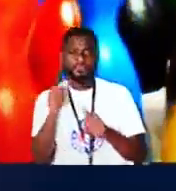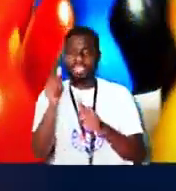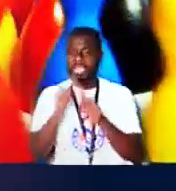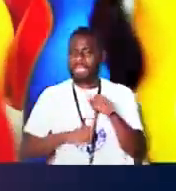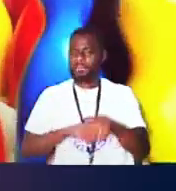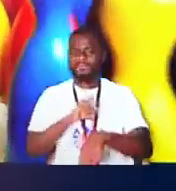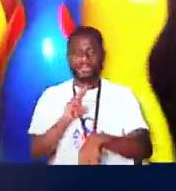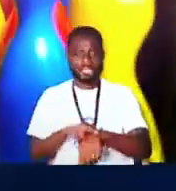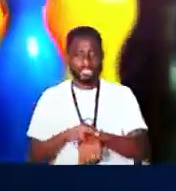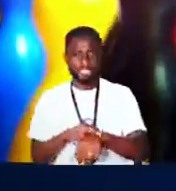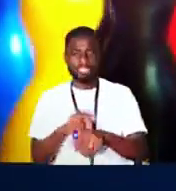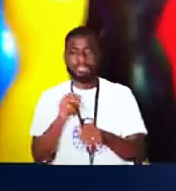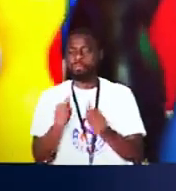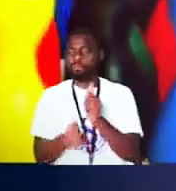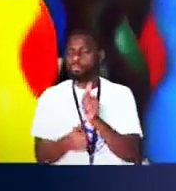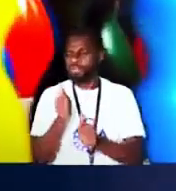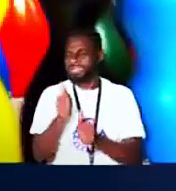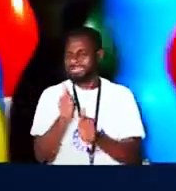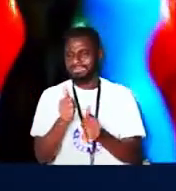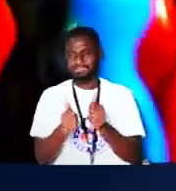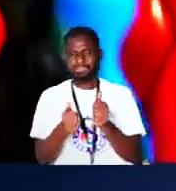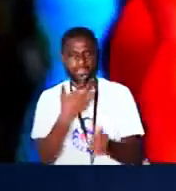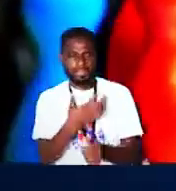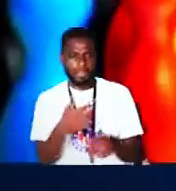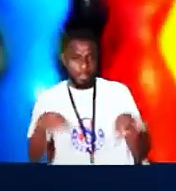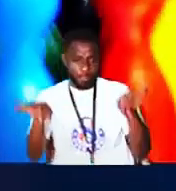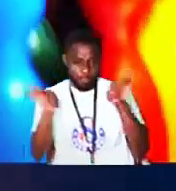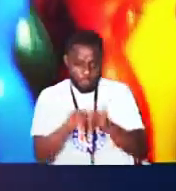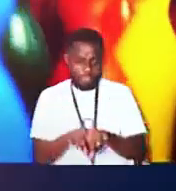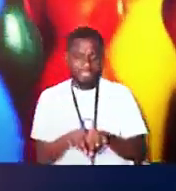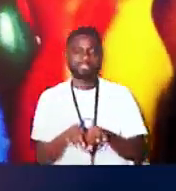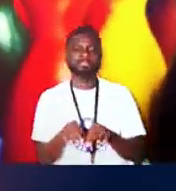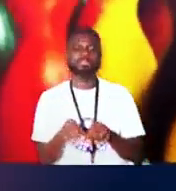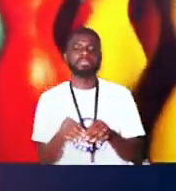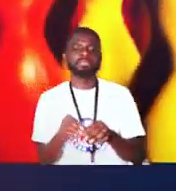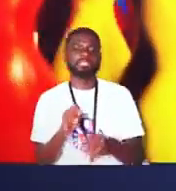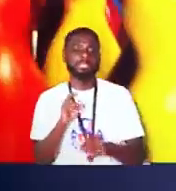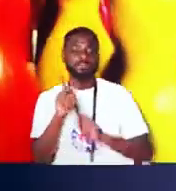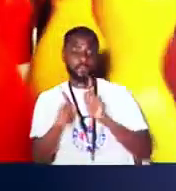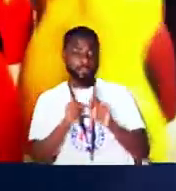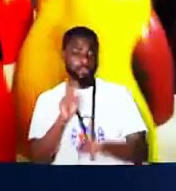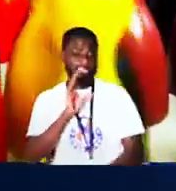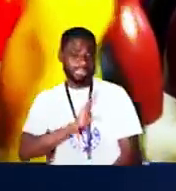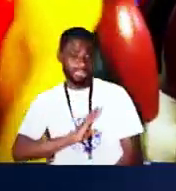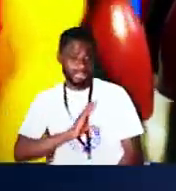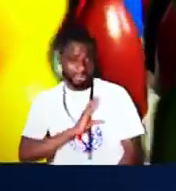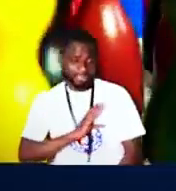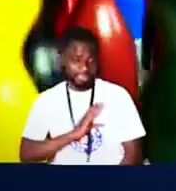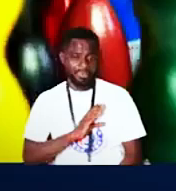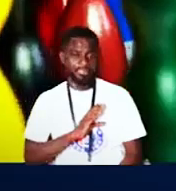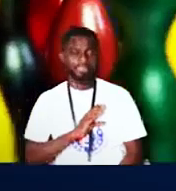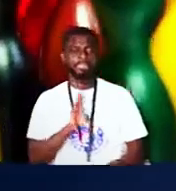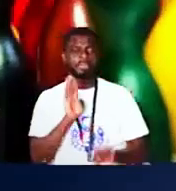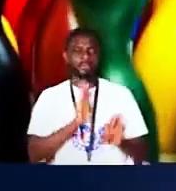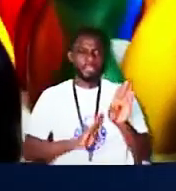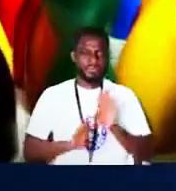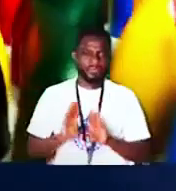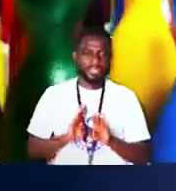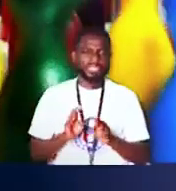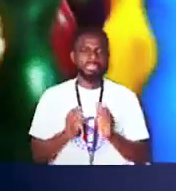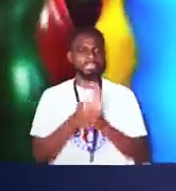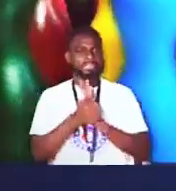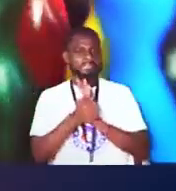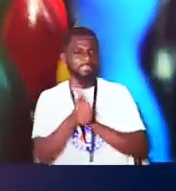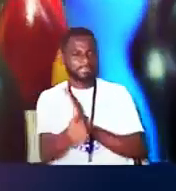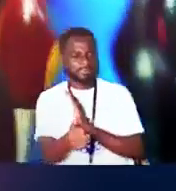is the nature of its citizens. The character they have, the values they hold, the competence they